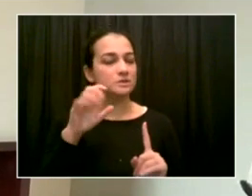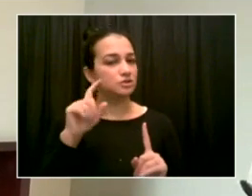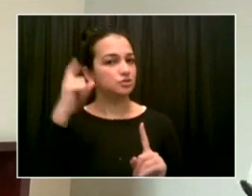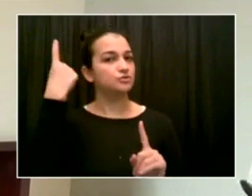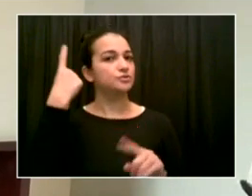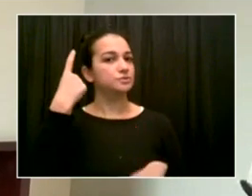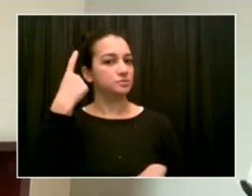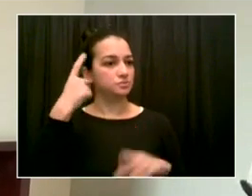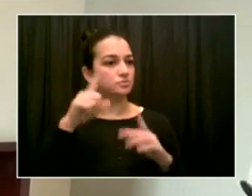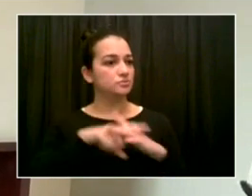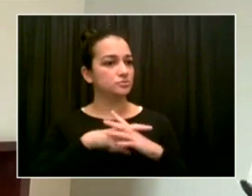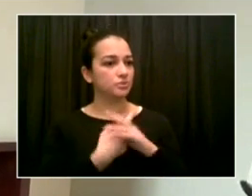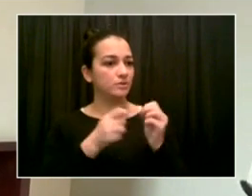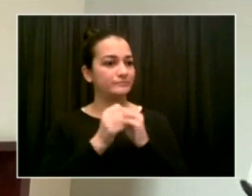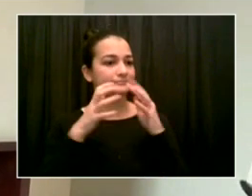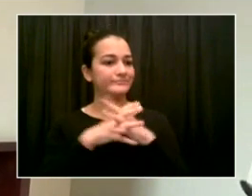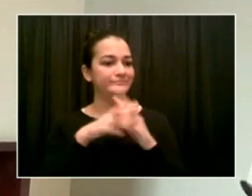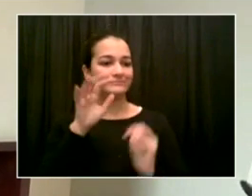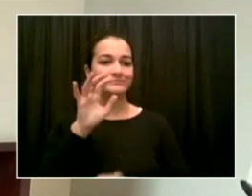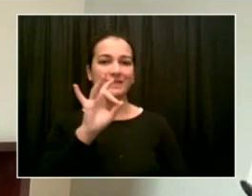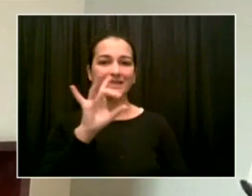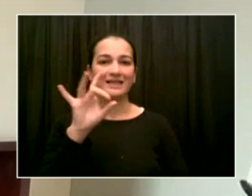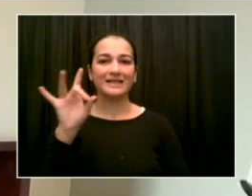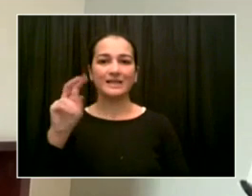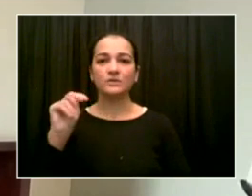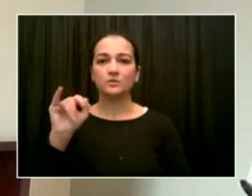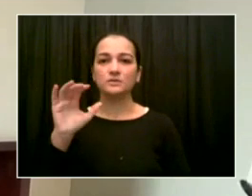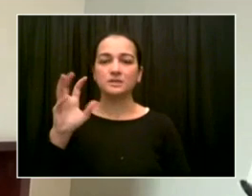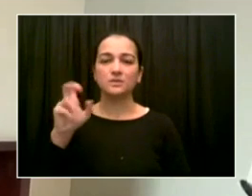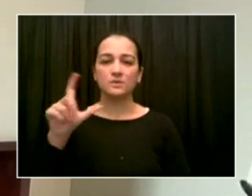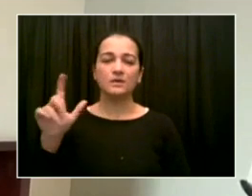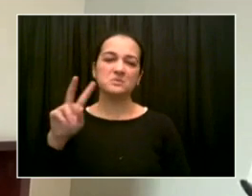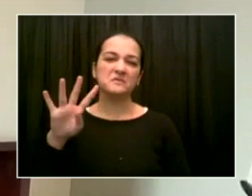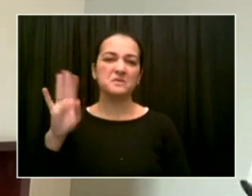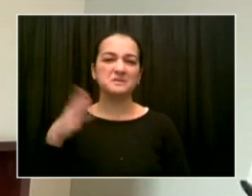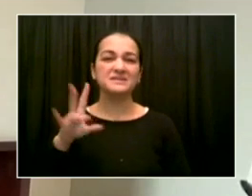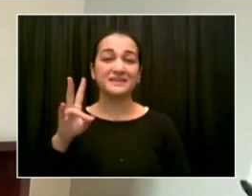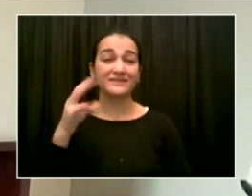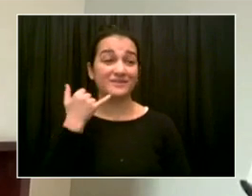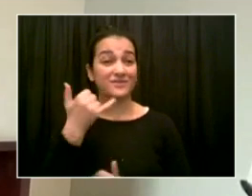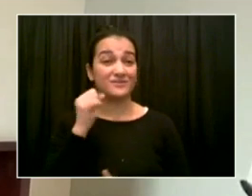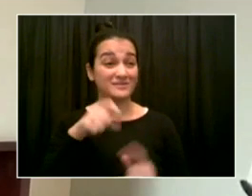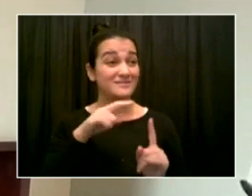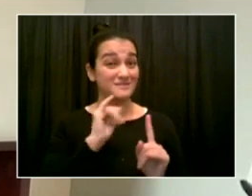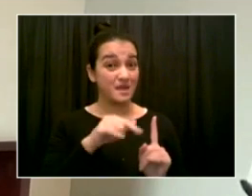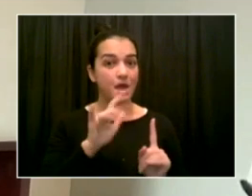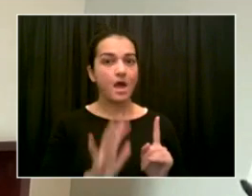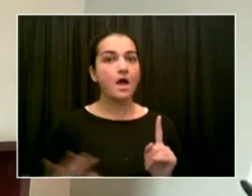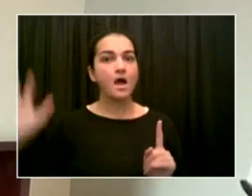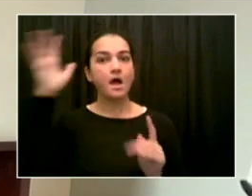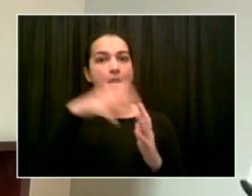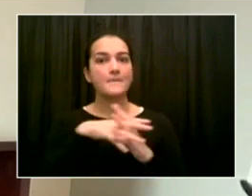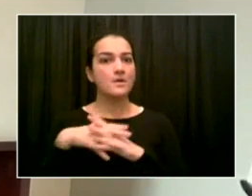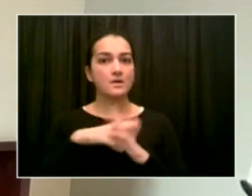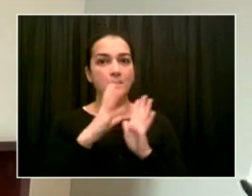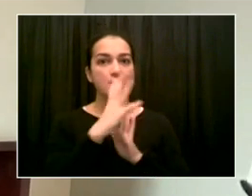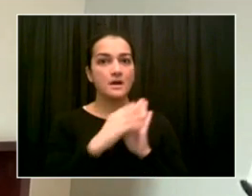I do want to mention that New York is my hometown, so I feel a great deal of hometown pride in hearing about the success that you've